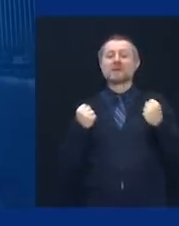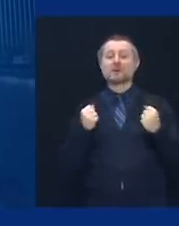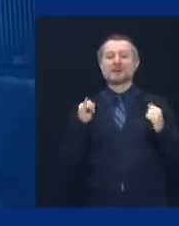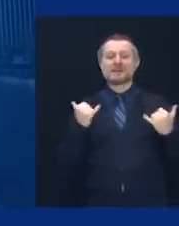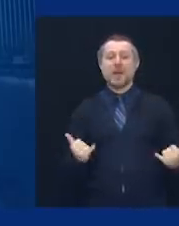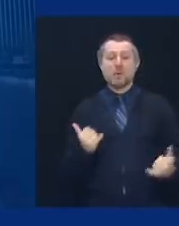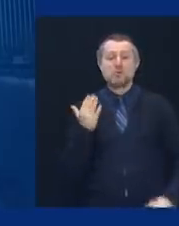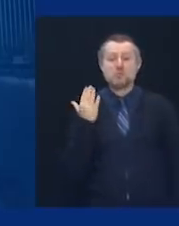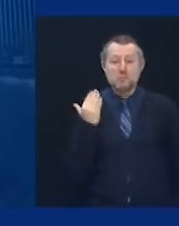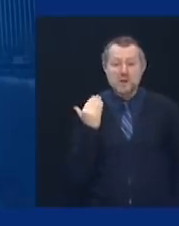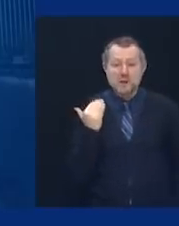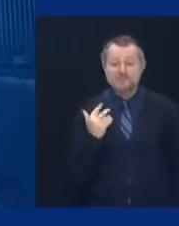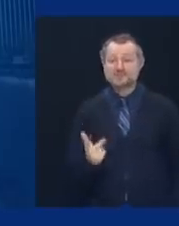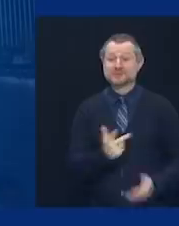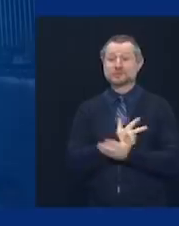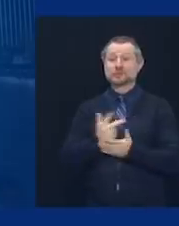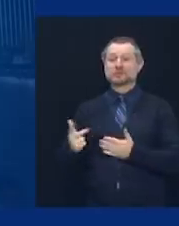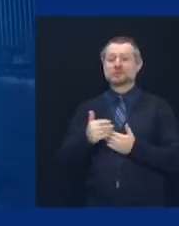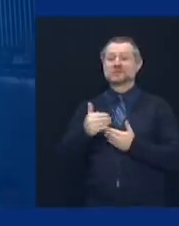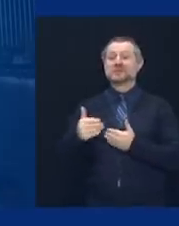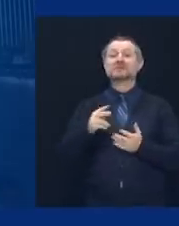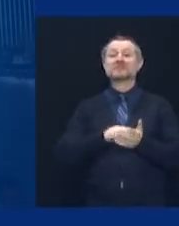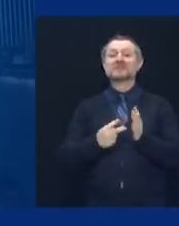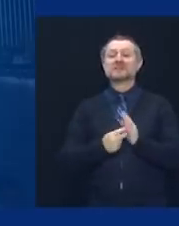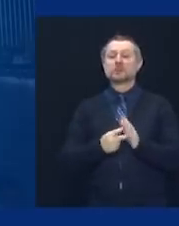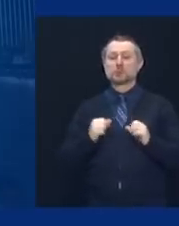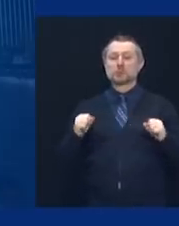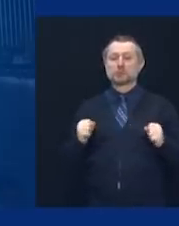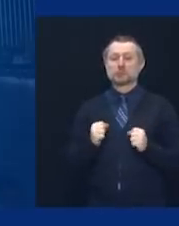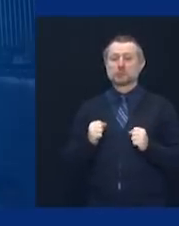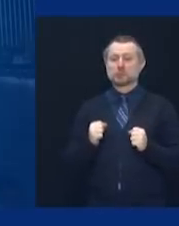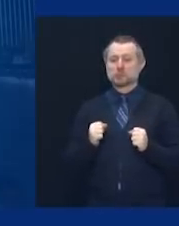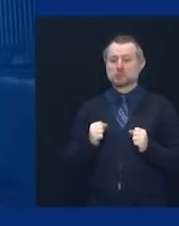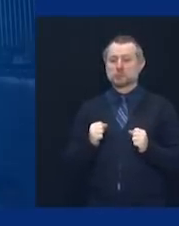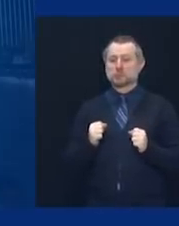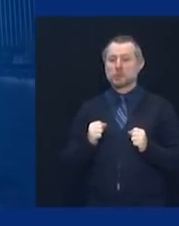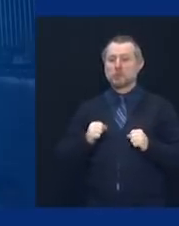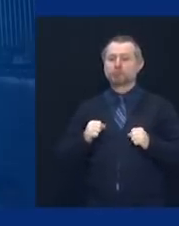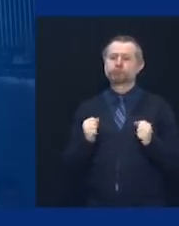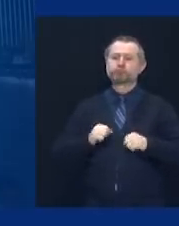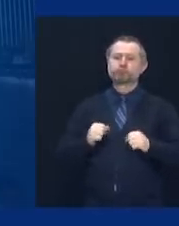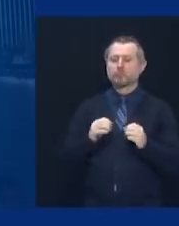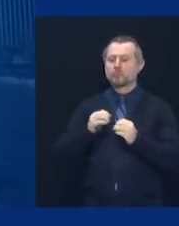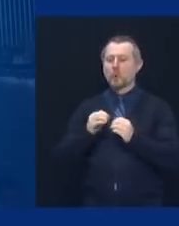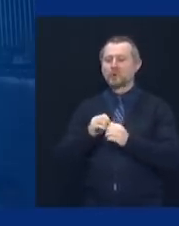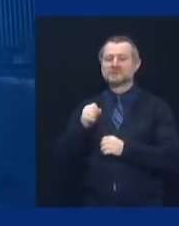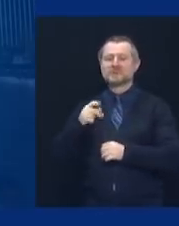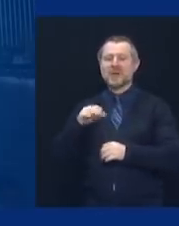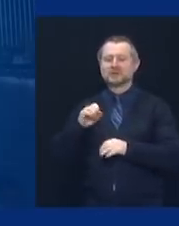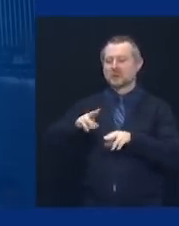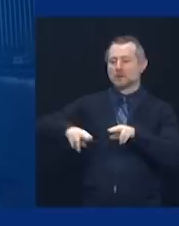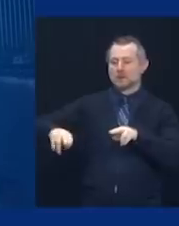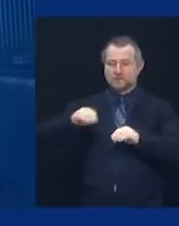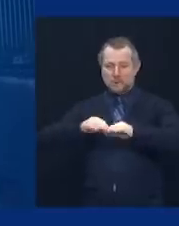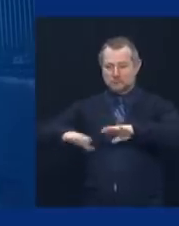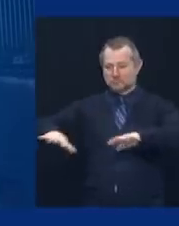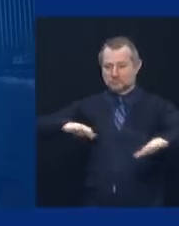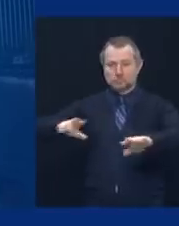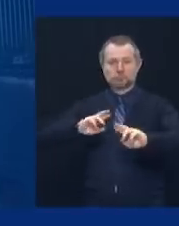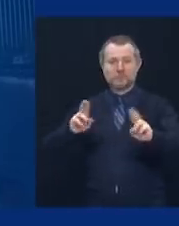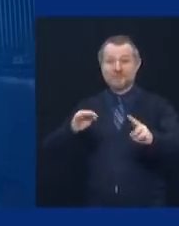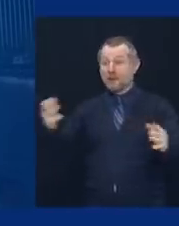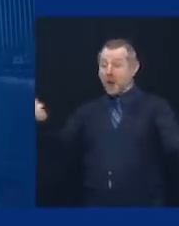so you have a 3-week buffer. 3 weeks, they think they're at 85. You have an additional